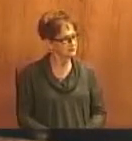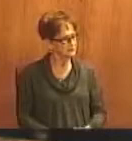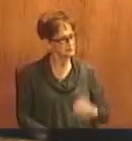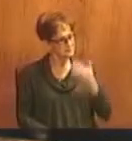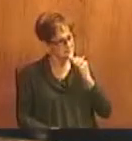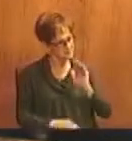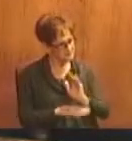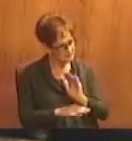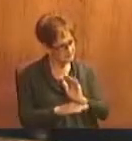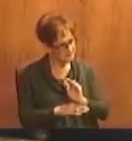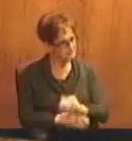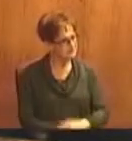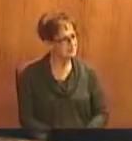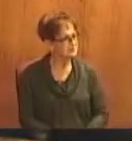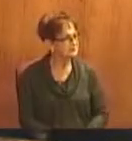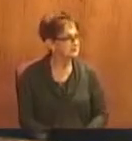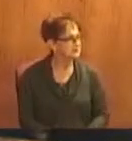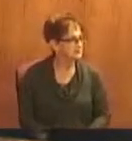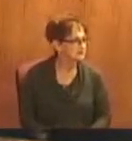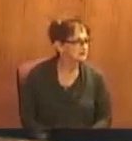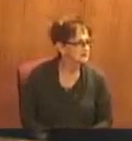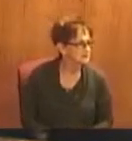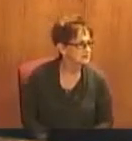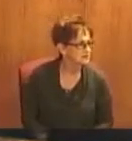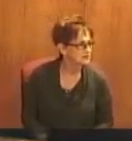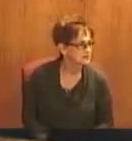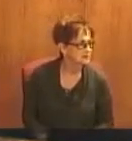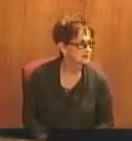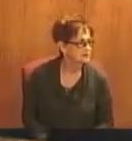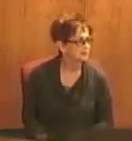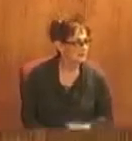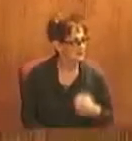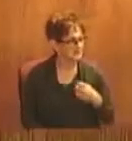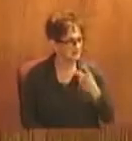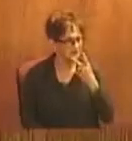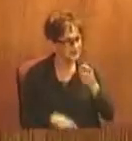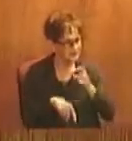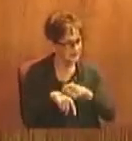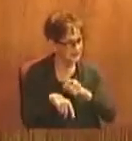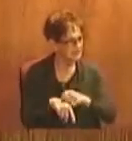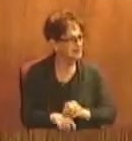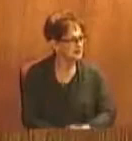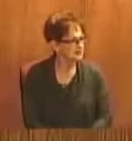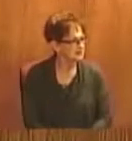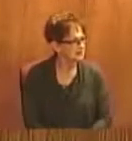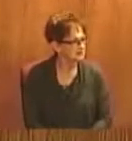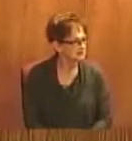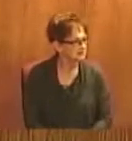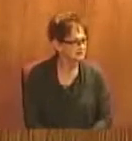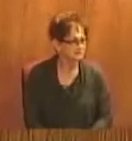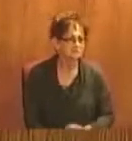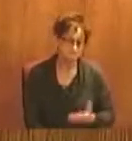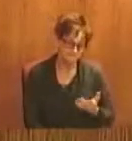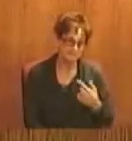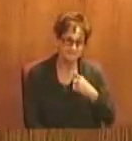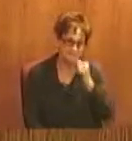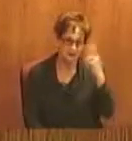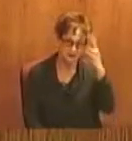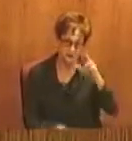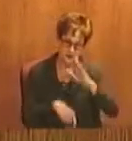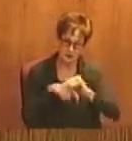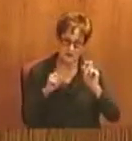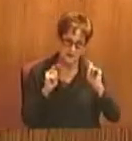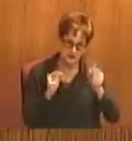Good evening. So that I can respect the clock where... Oh, right there. Thank you. I didn't think that I was going to be called so quickly.